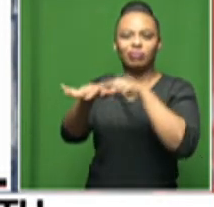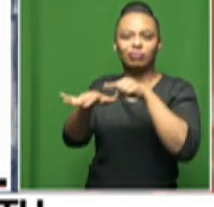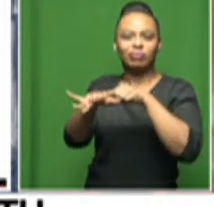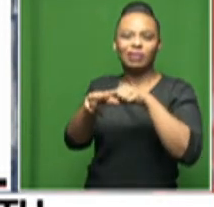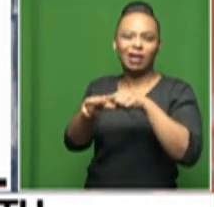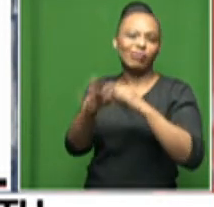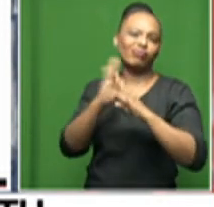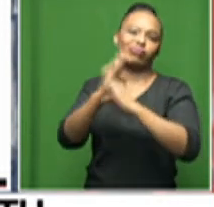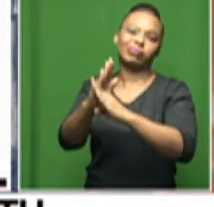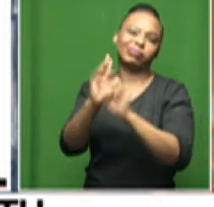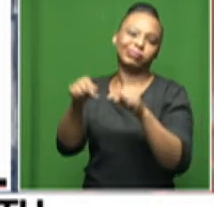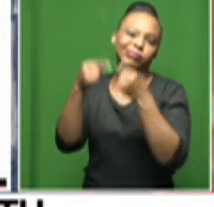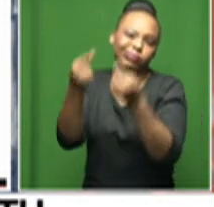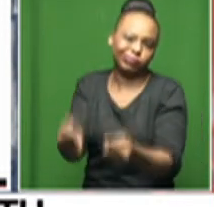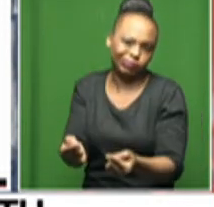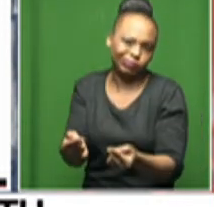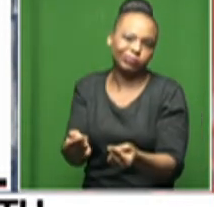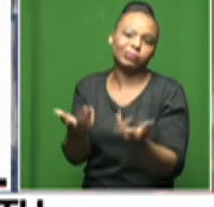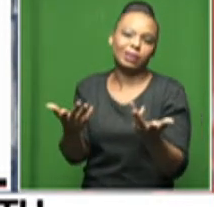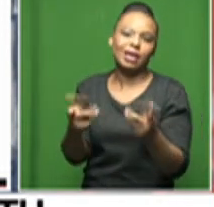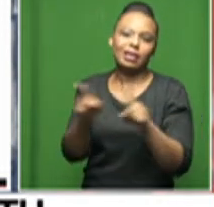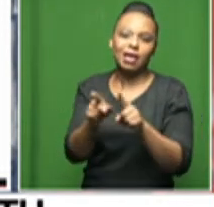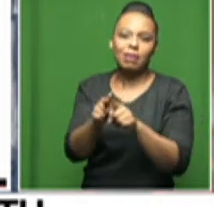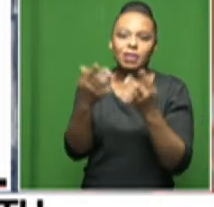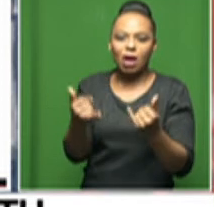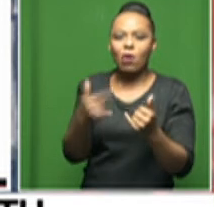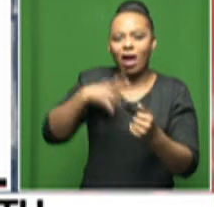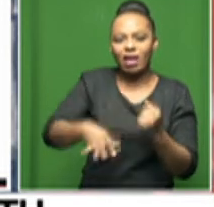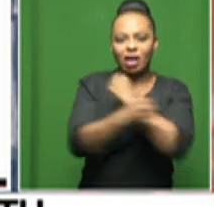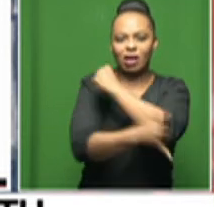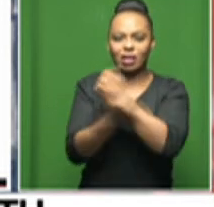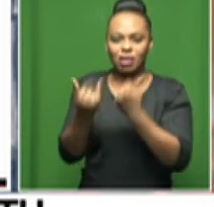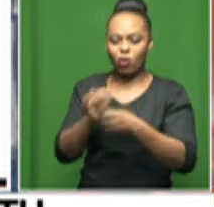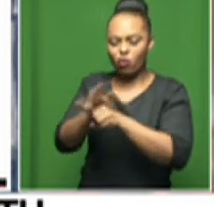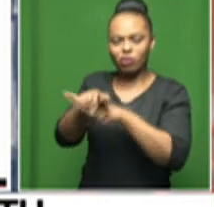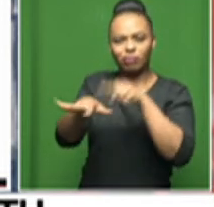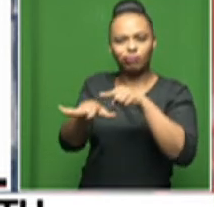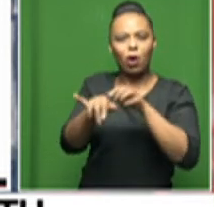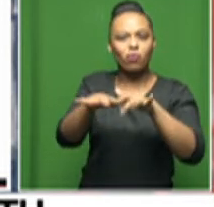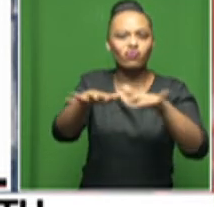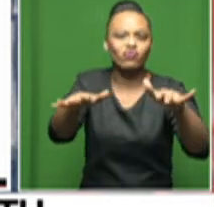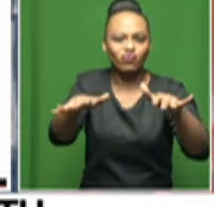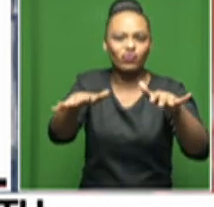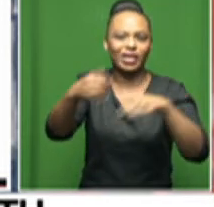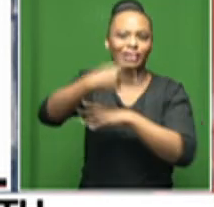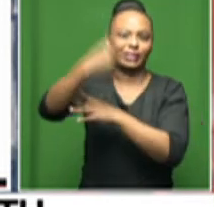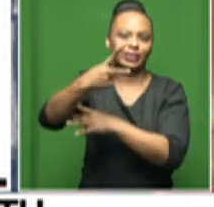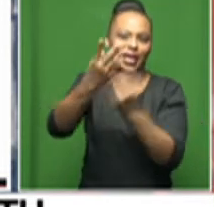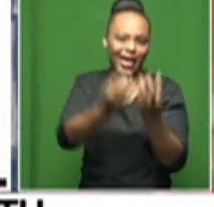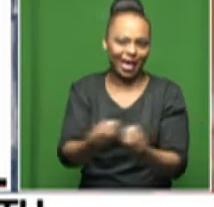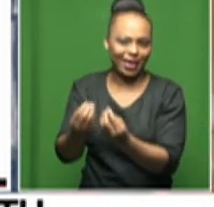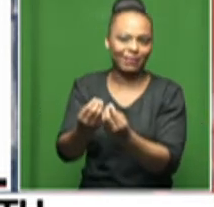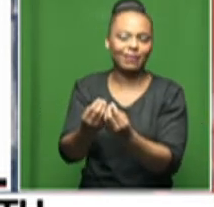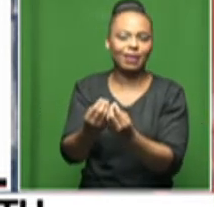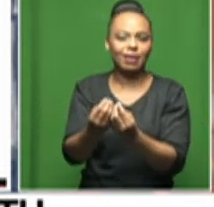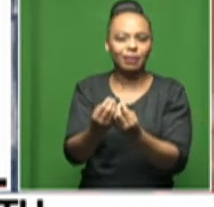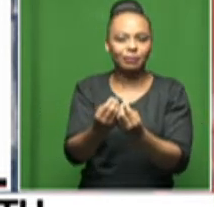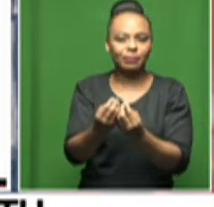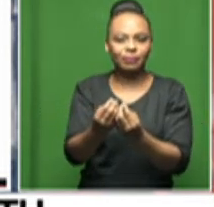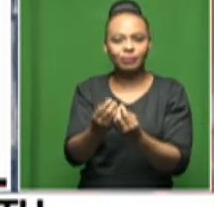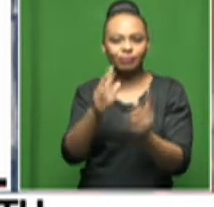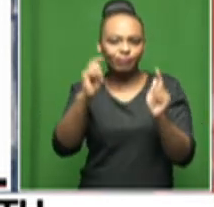Africa and that has now dispersed throughout the world or into many other countries. So it is time, unfortunately, for us to recalibrate